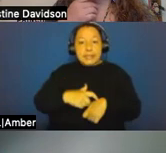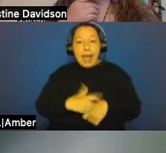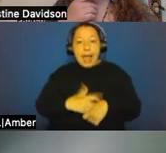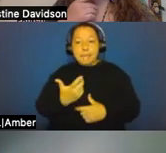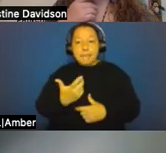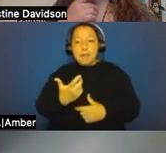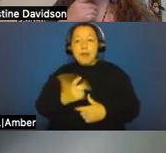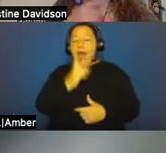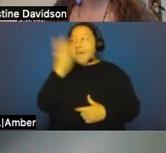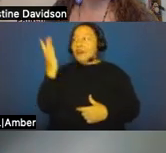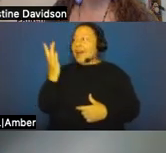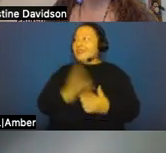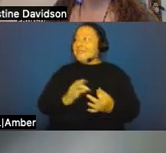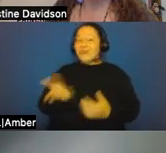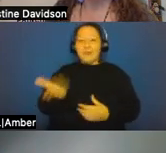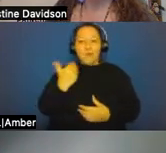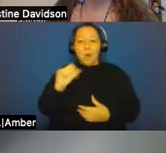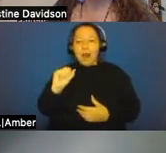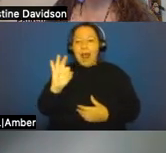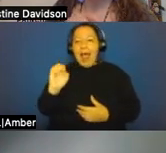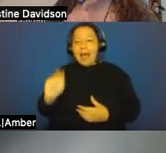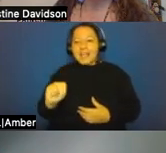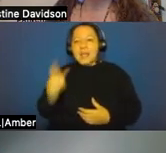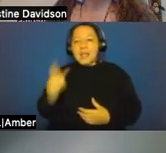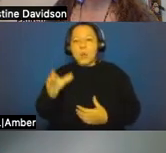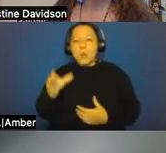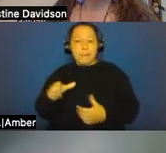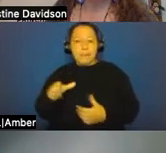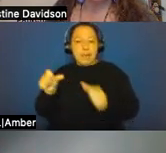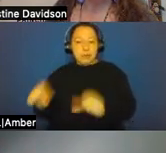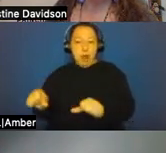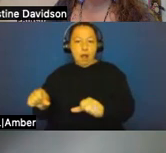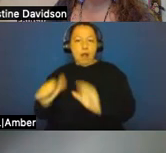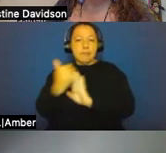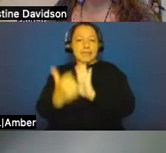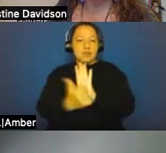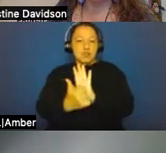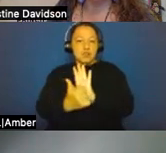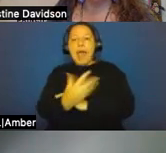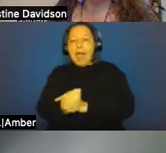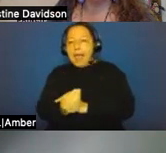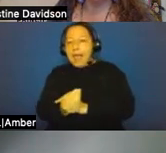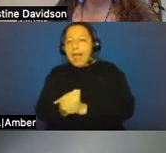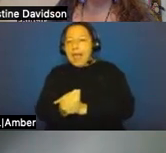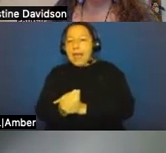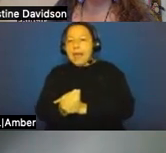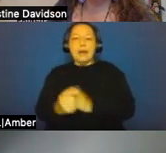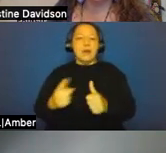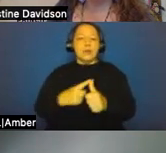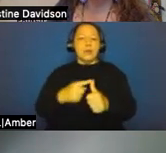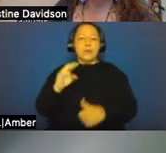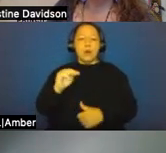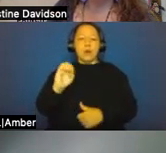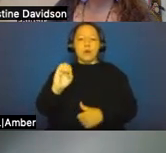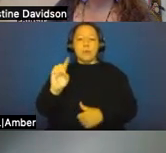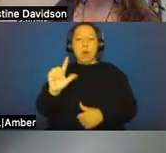this earlier. Afton is going to drop the agenda and this first module in the